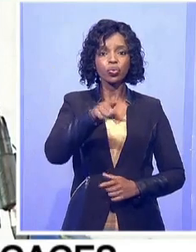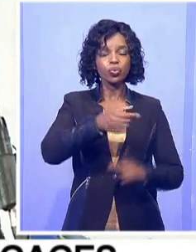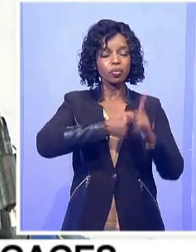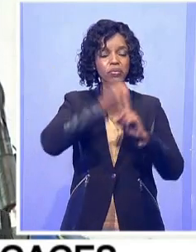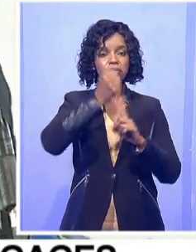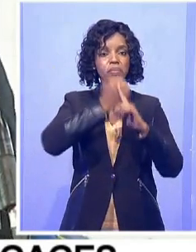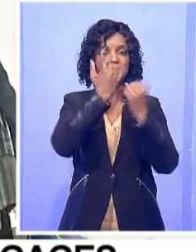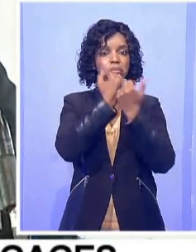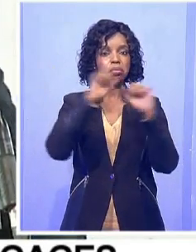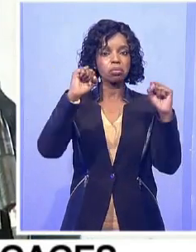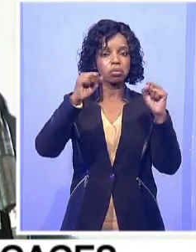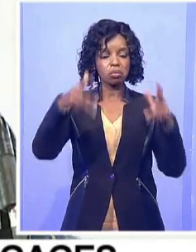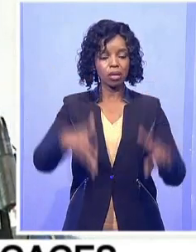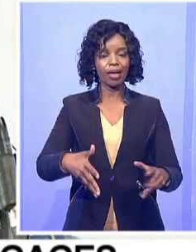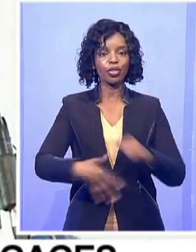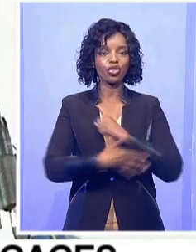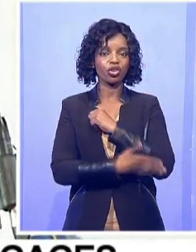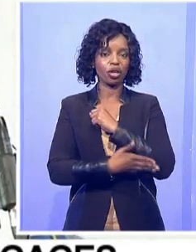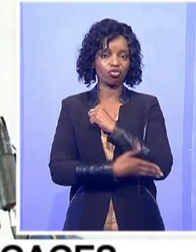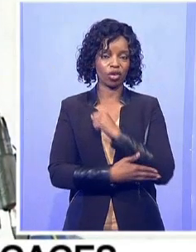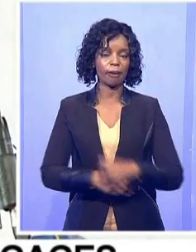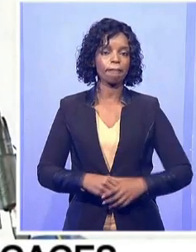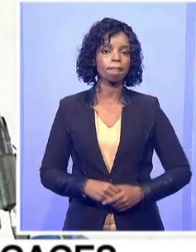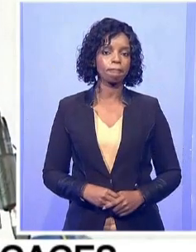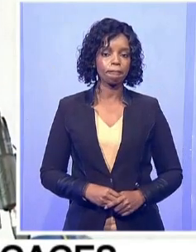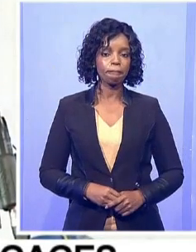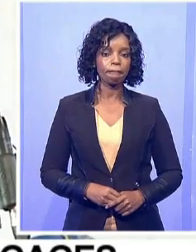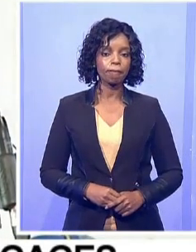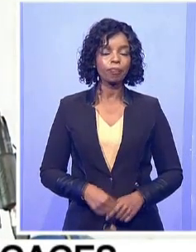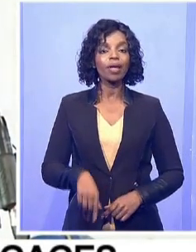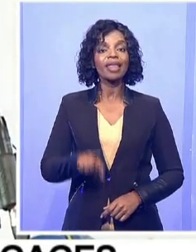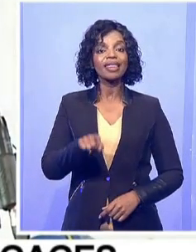So this task team has accepted this task from the president,